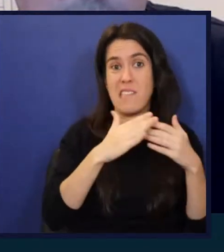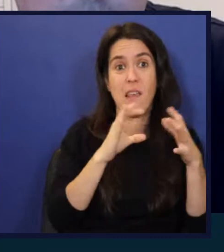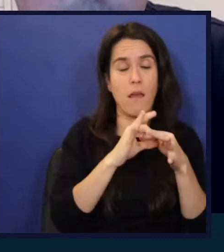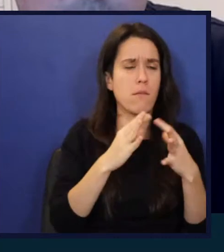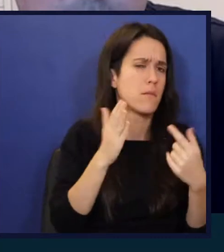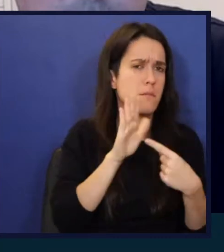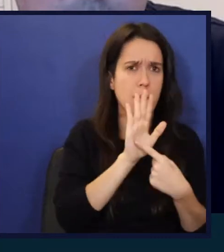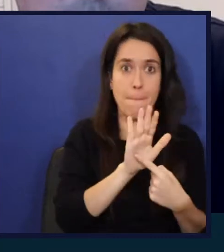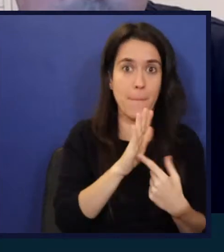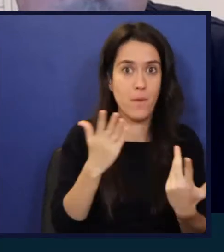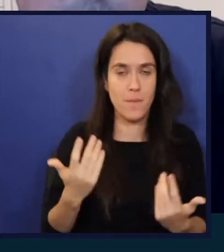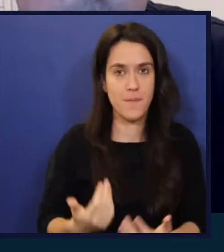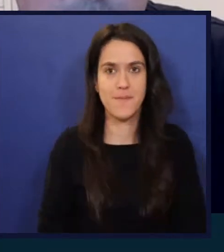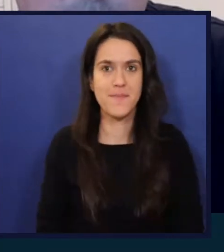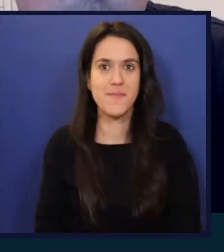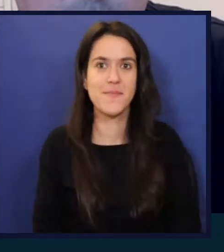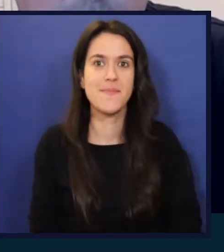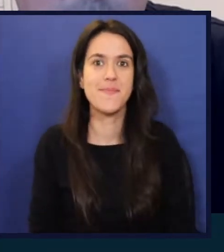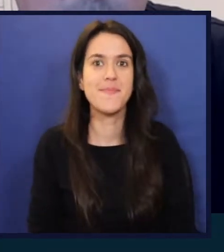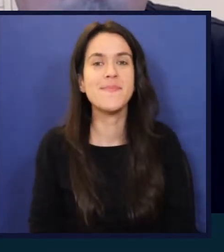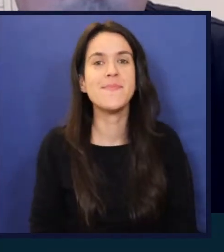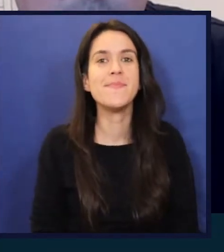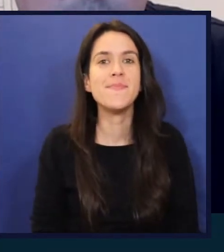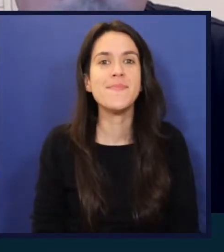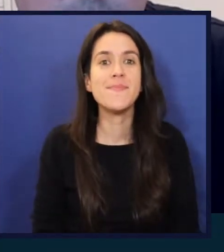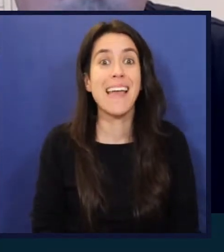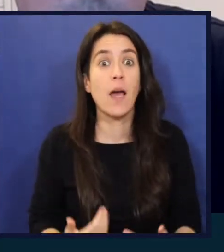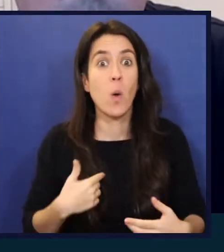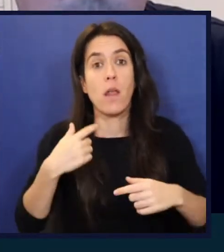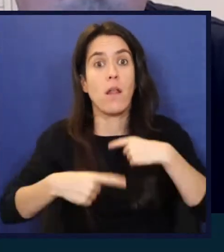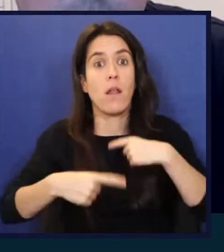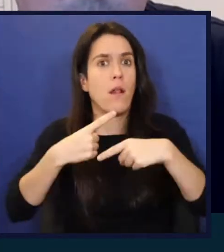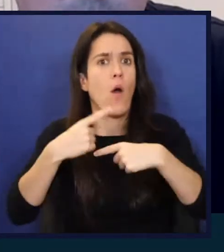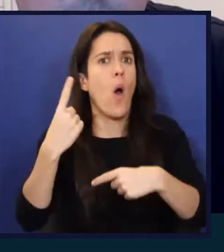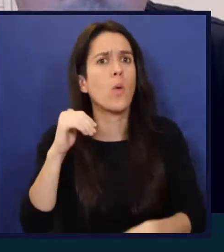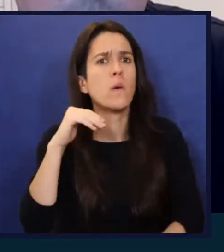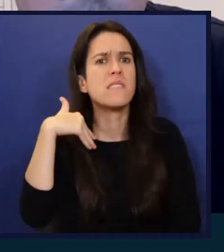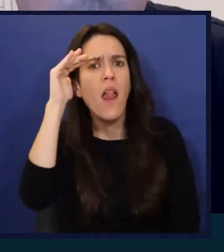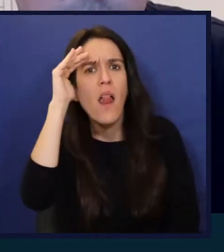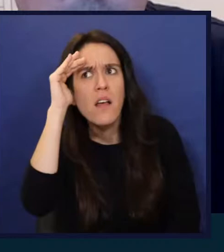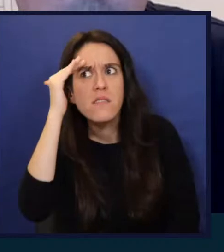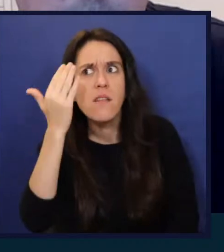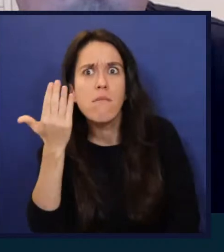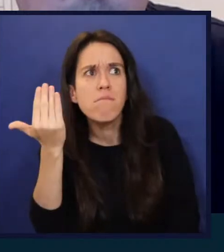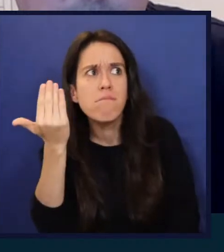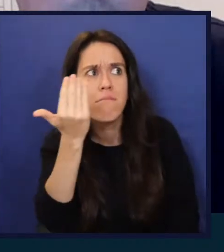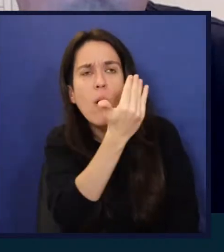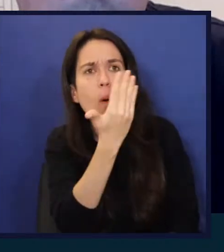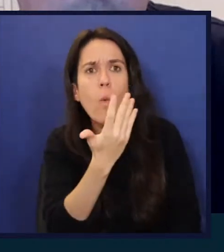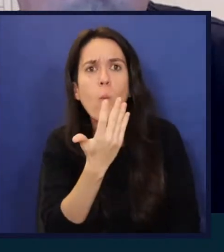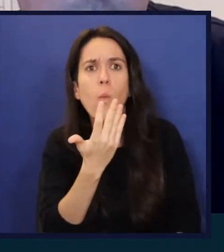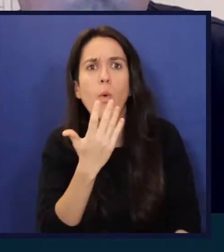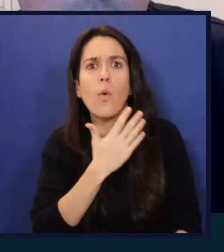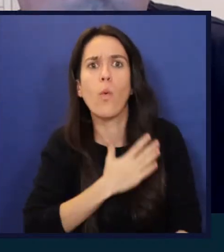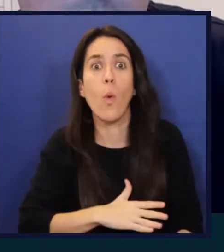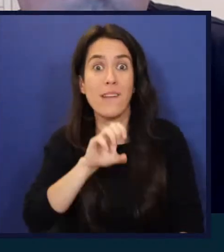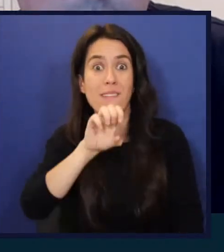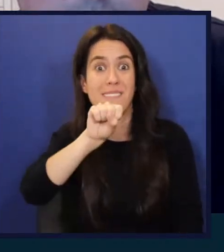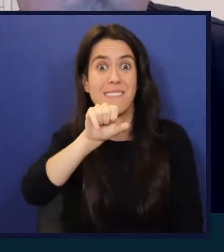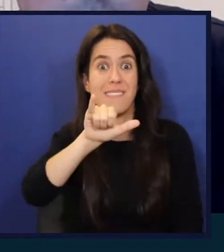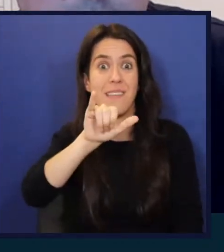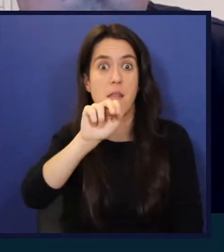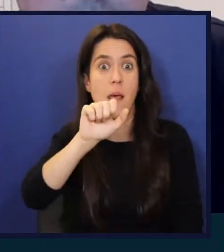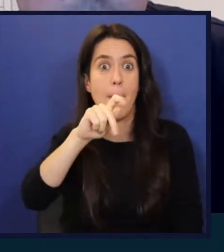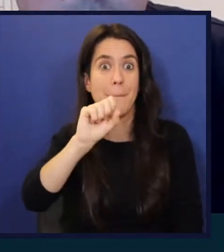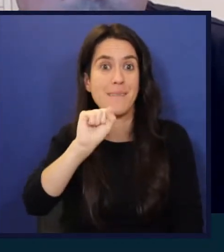we move, we'll always listen to customers and see if there are better integration options. For example, even with Synapse, if you want to